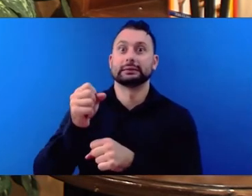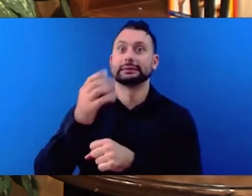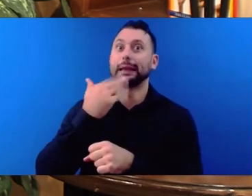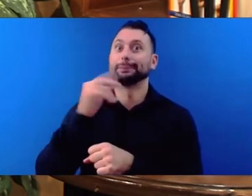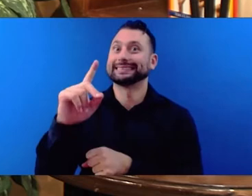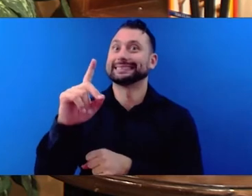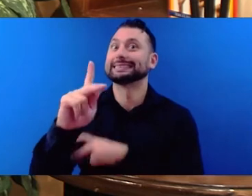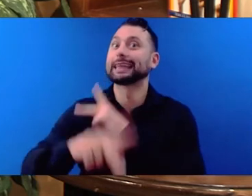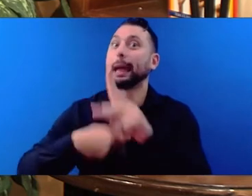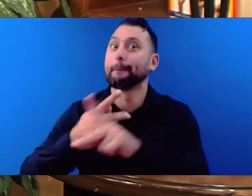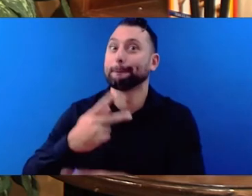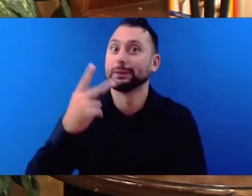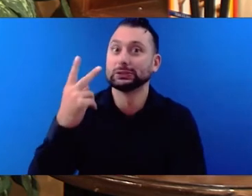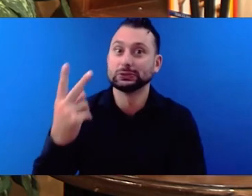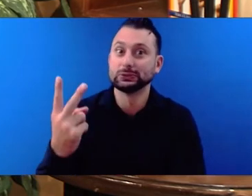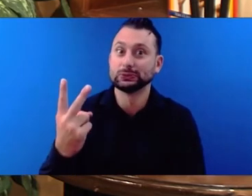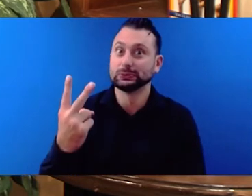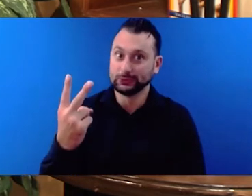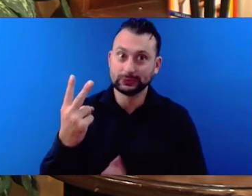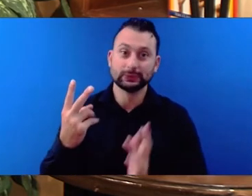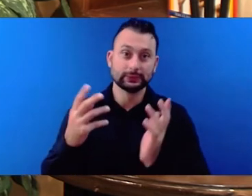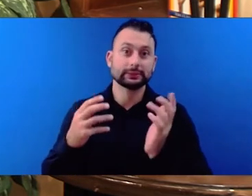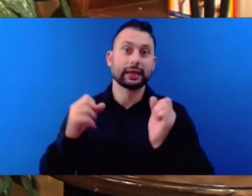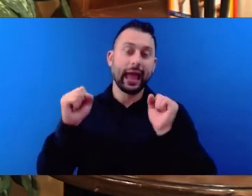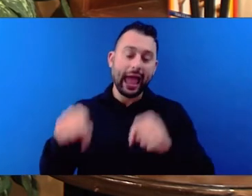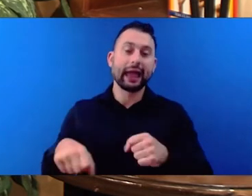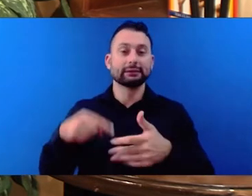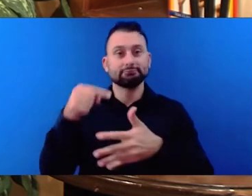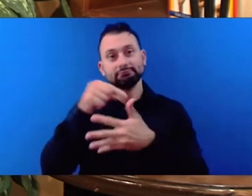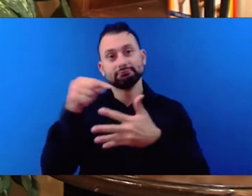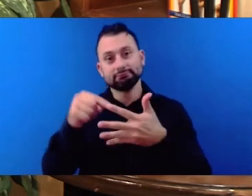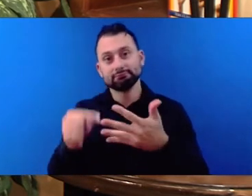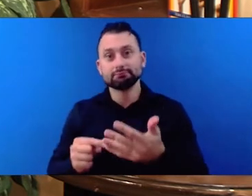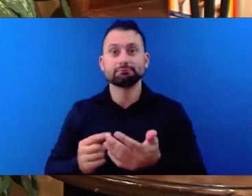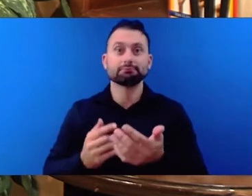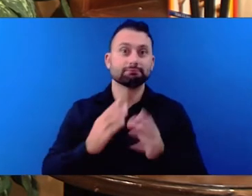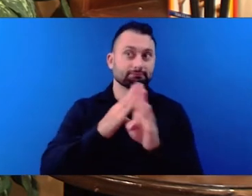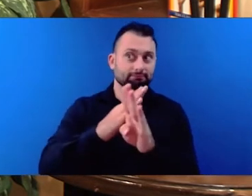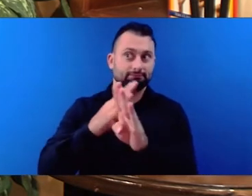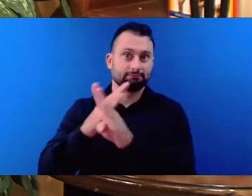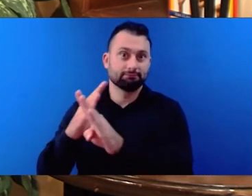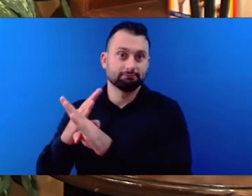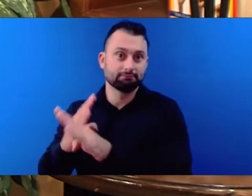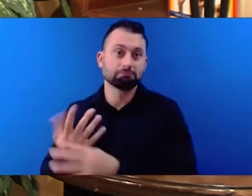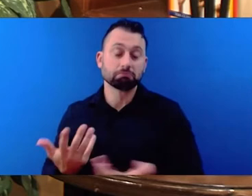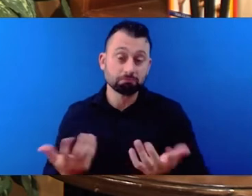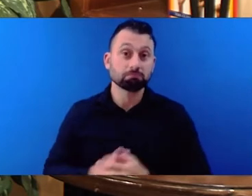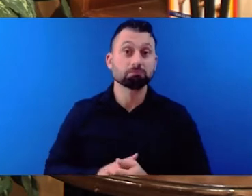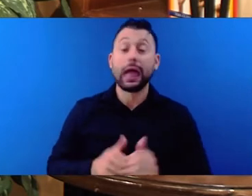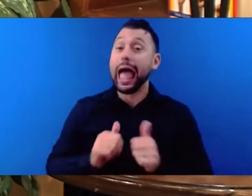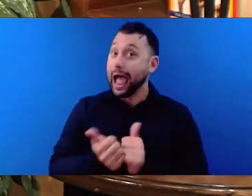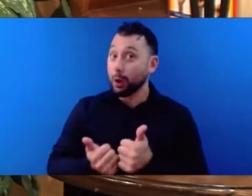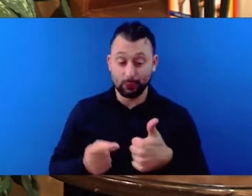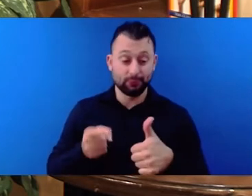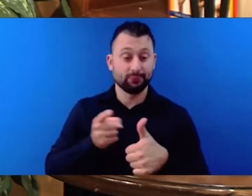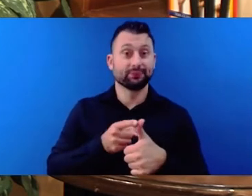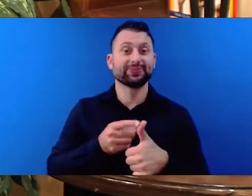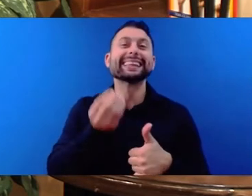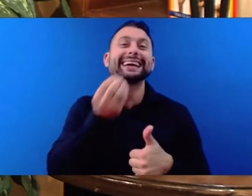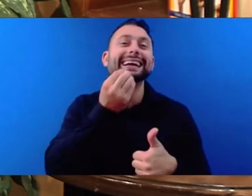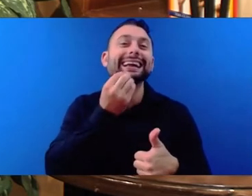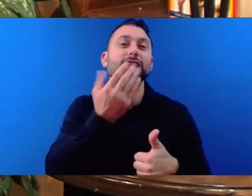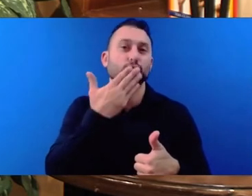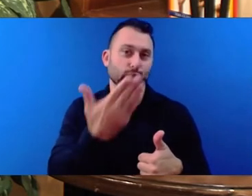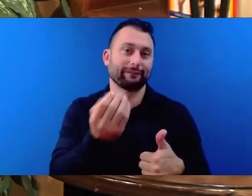help prevent type 2 diabetes would be things like eating a healthy diet. So a poor diet can lead to type